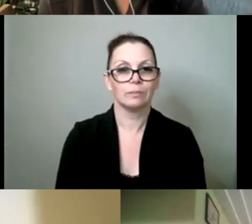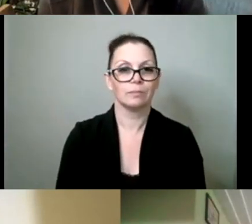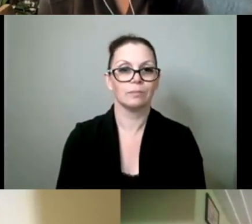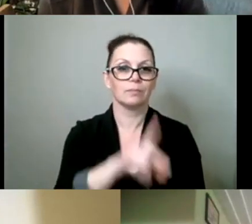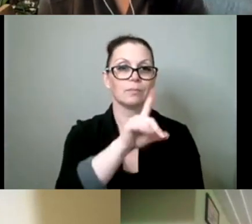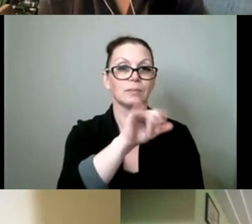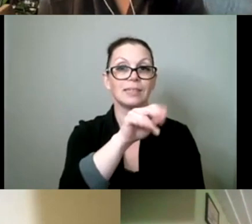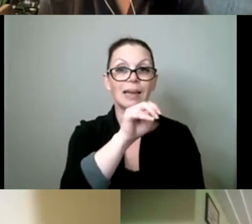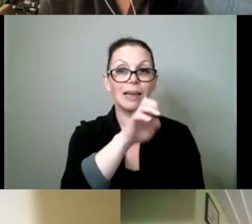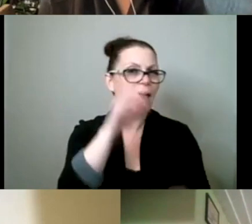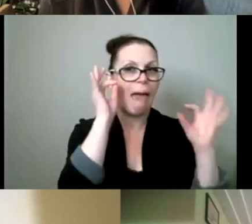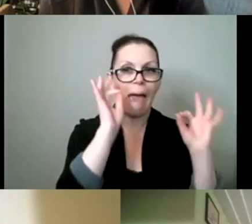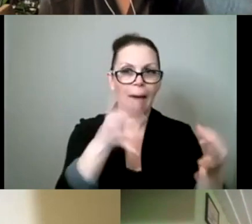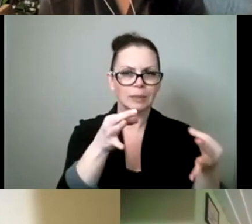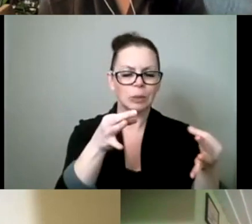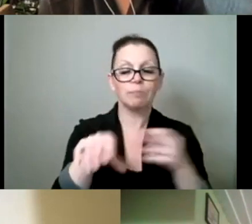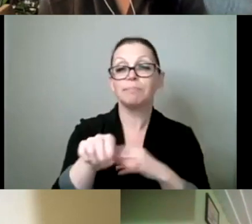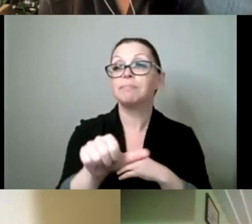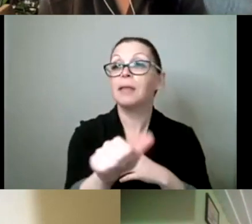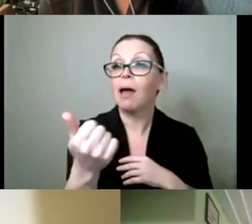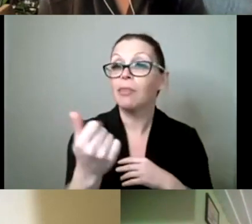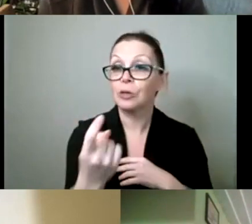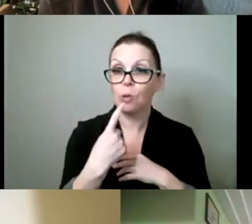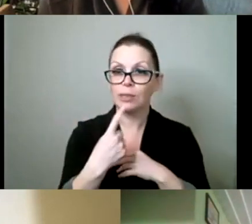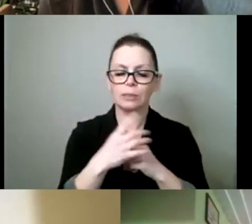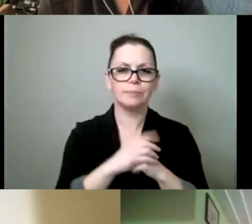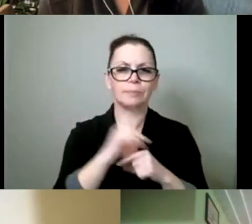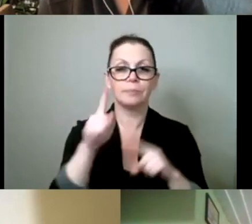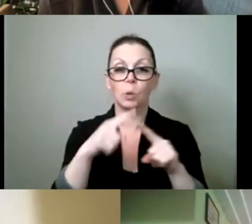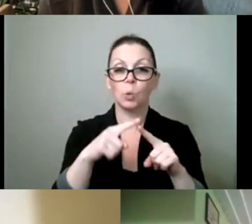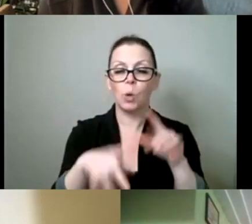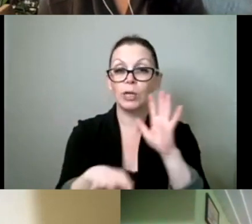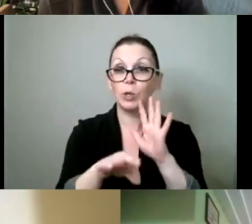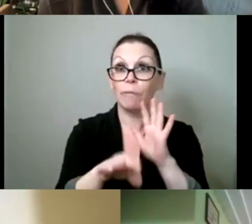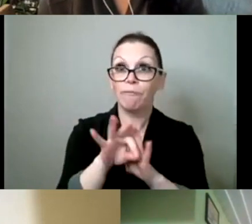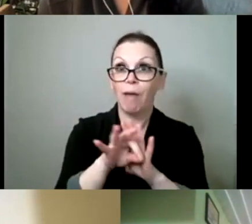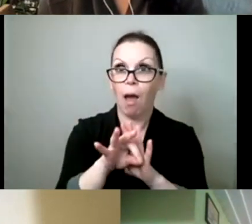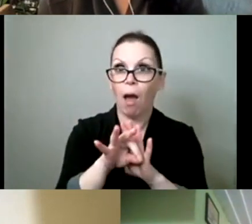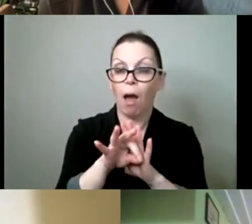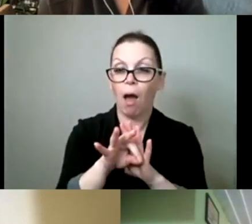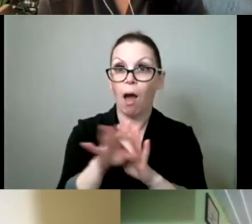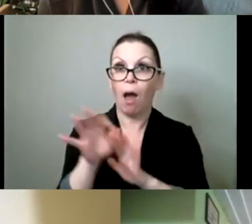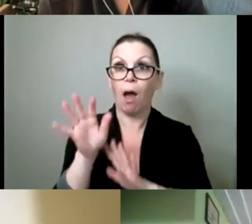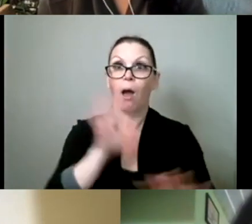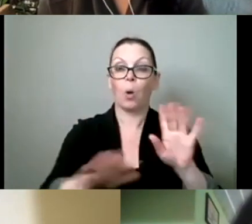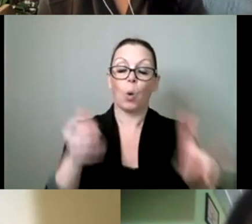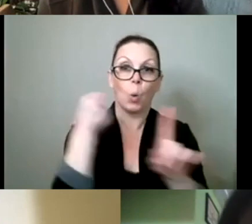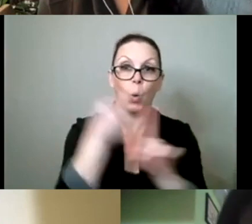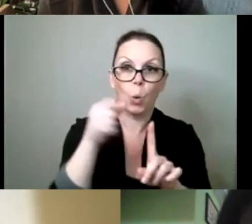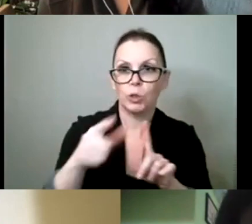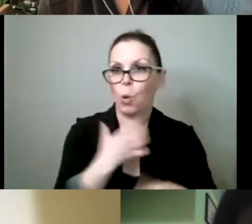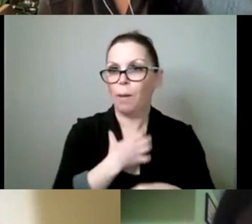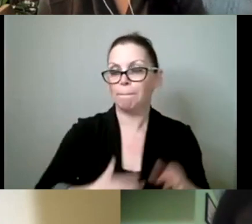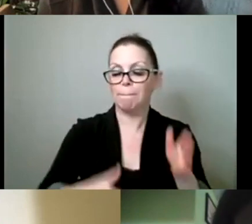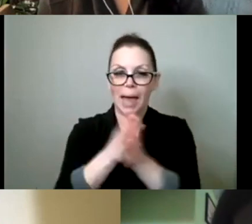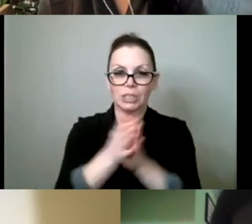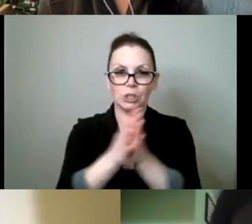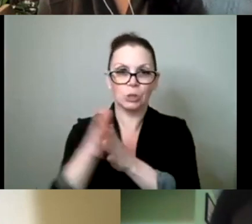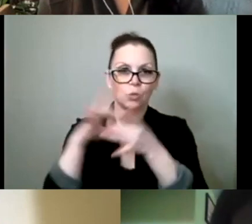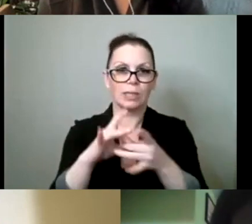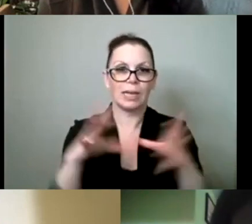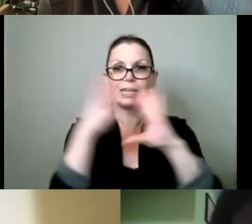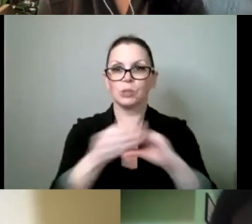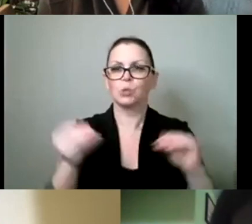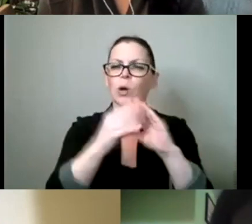Absolutely. We have another question. When you found your passion storytelling, how are you able to practice it and continue to improve